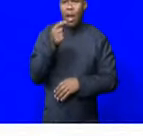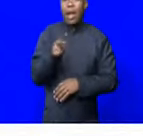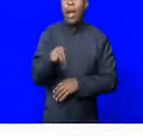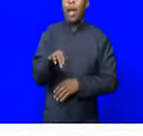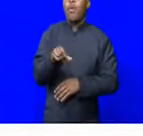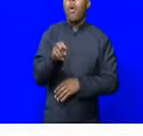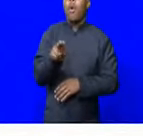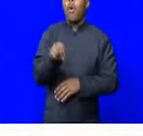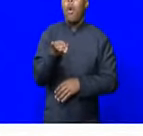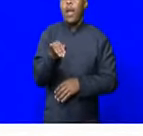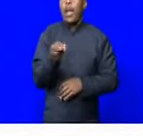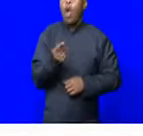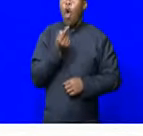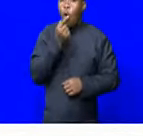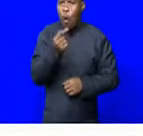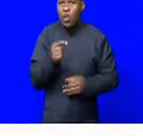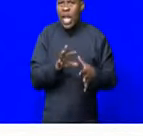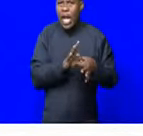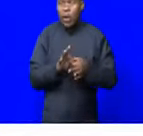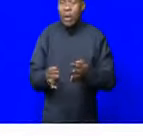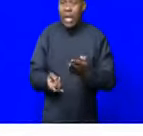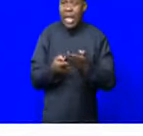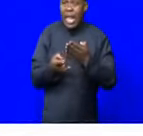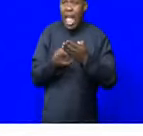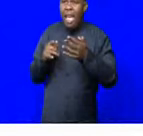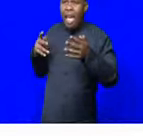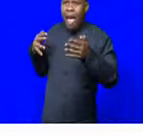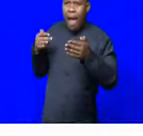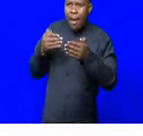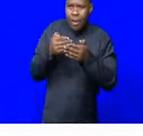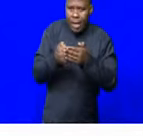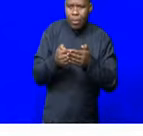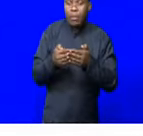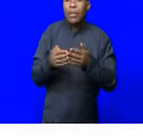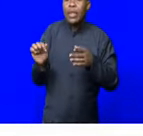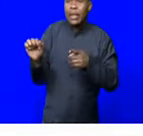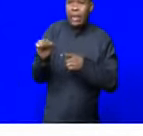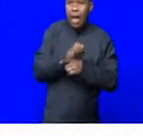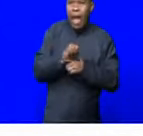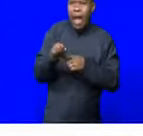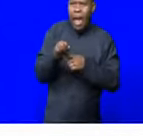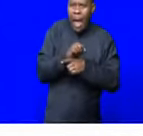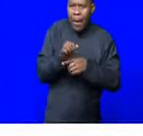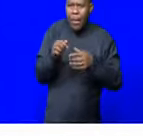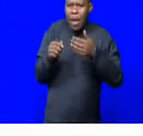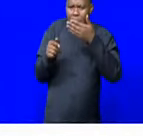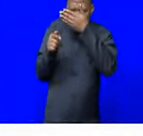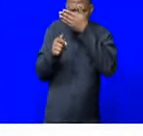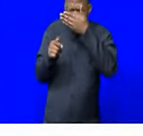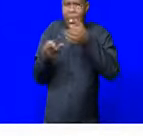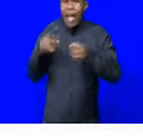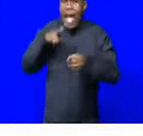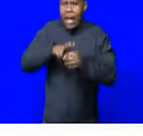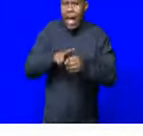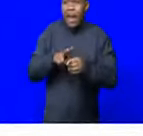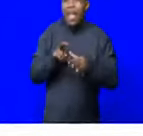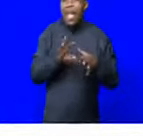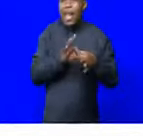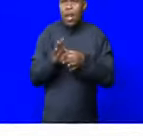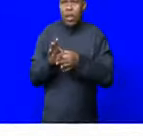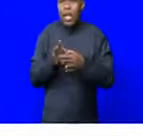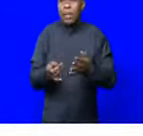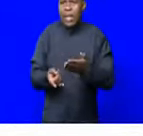Heroes Organization was able to assist her with welding training. She says that the organization supported her